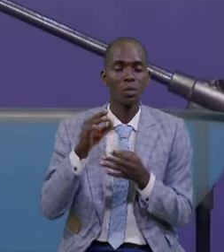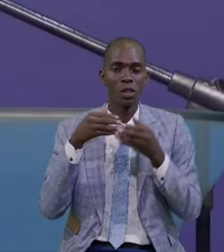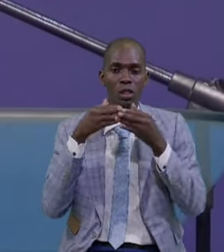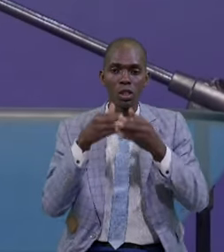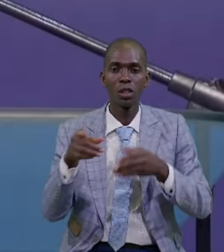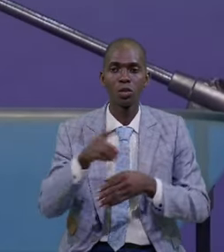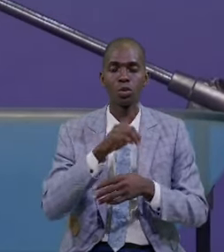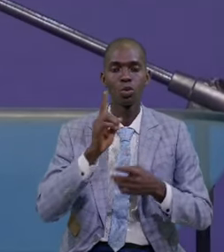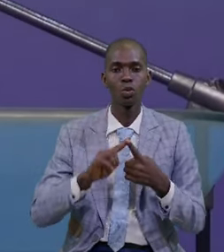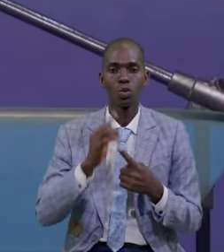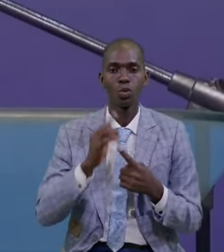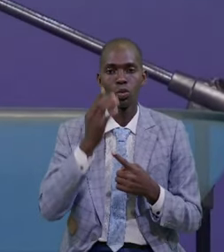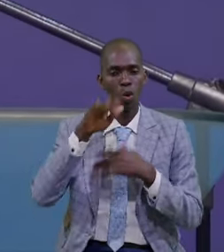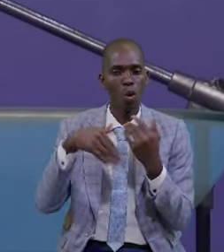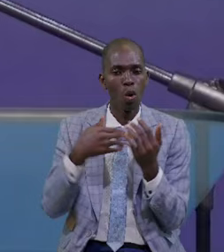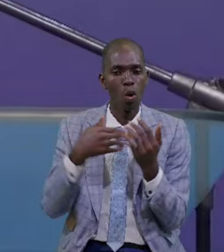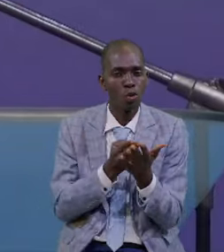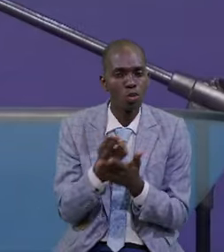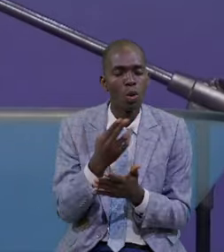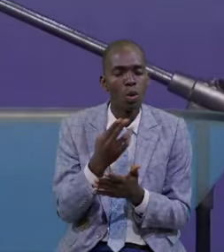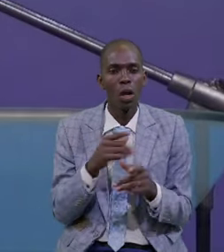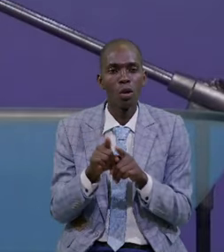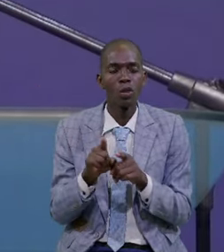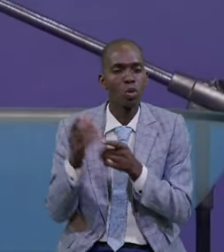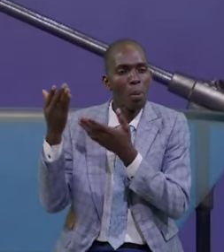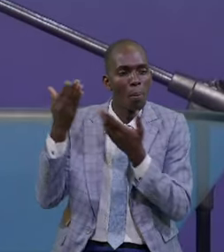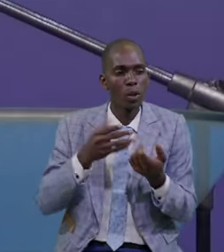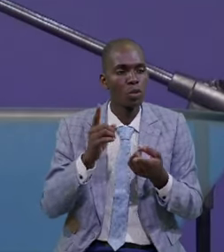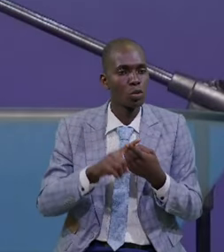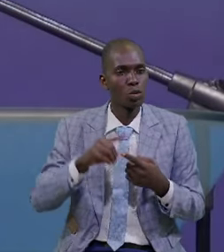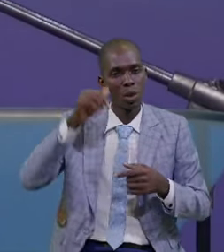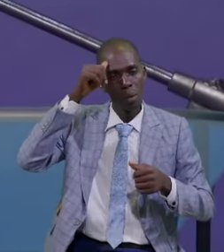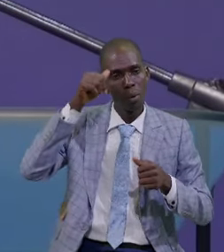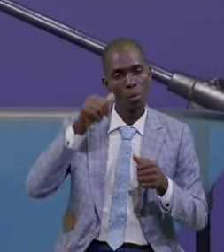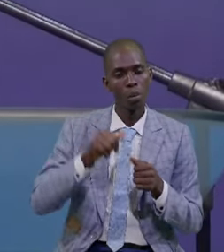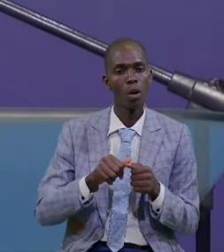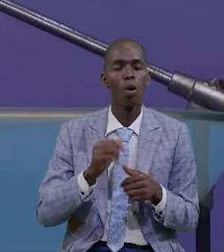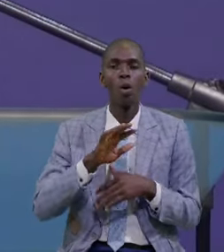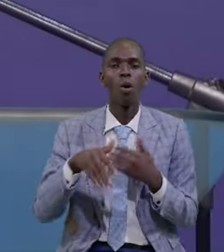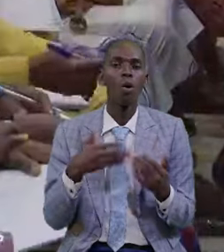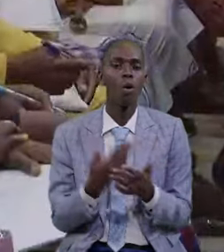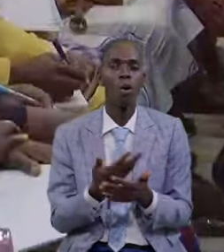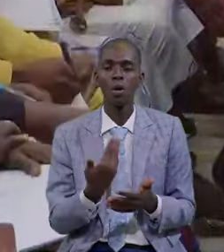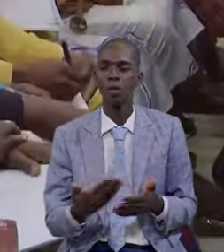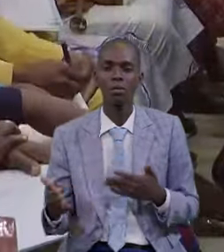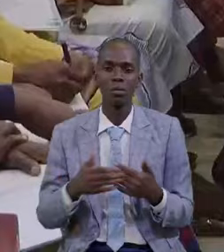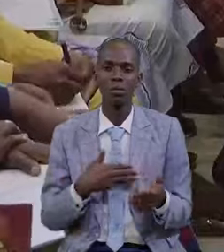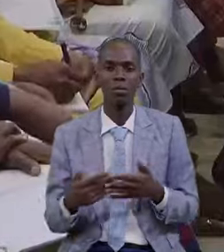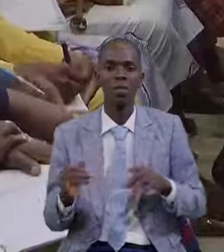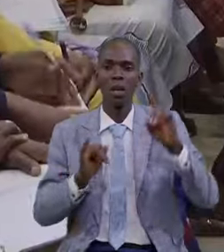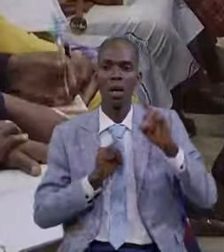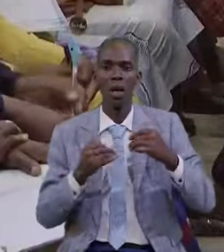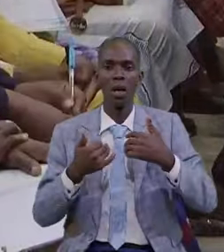your remembrance all things whatsoever I have commanded you. John chapter 15,